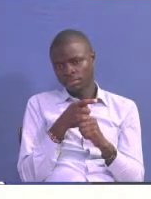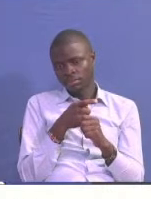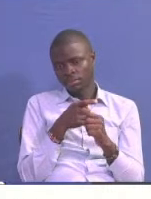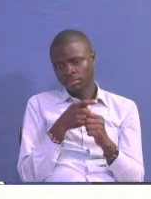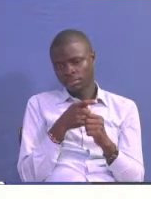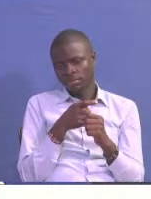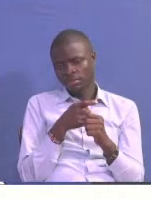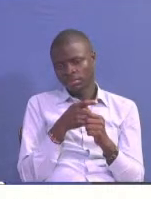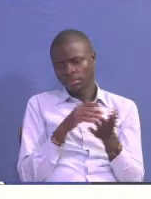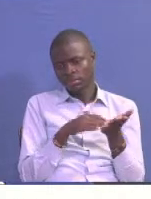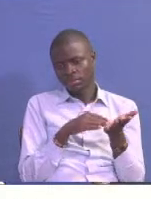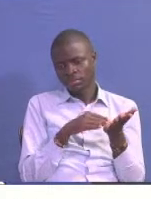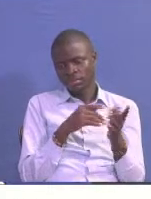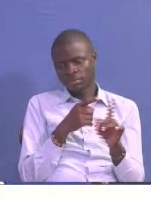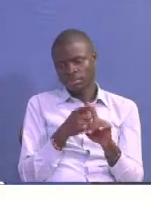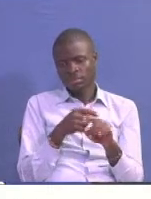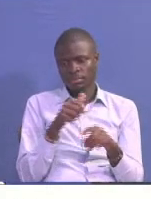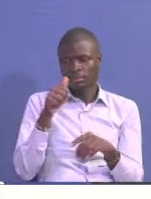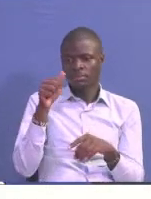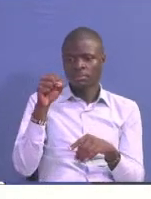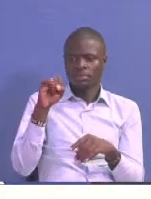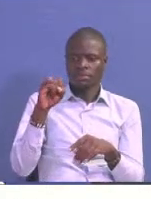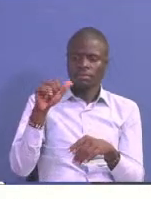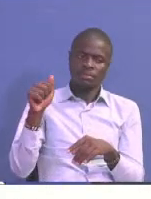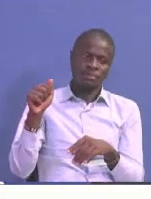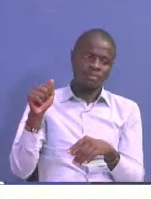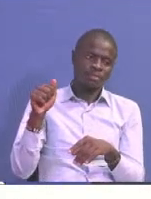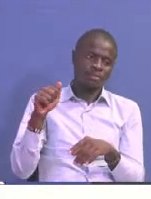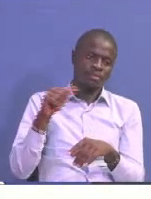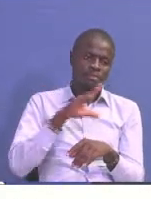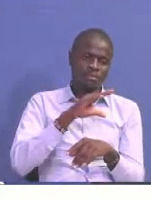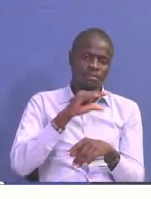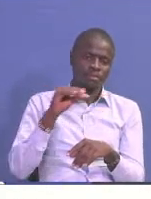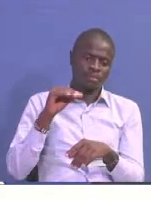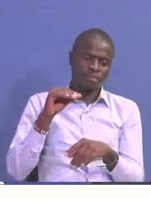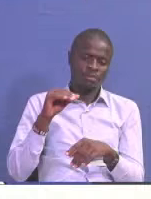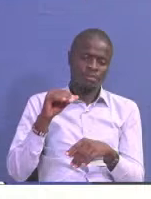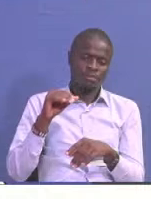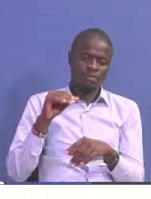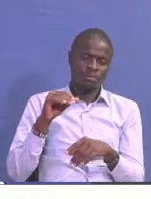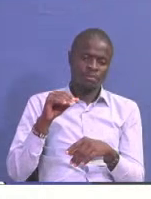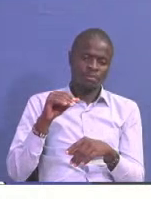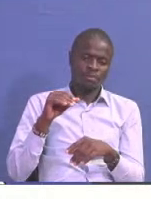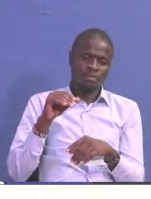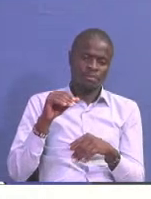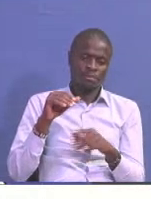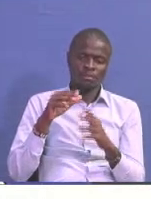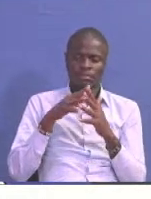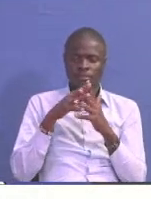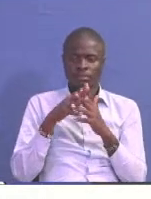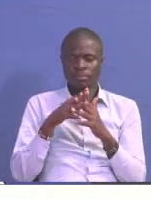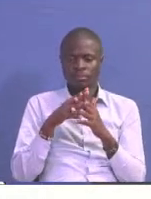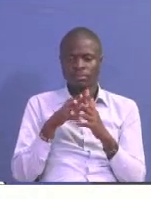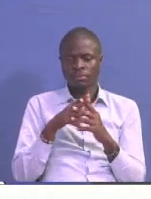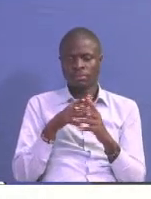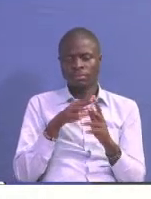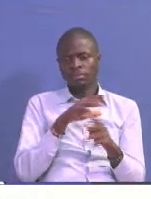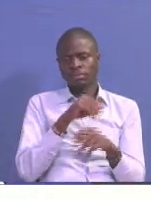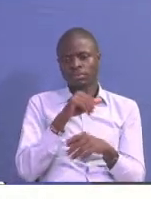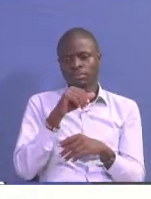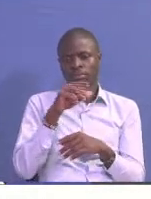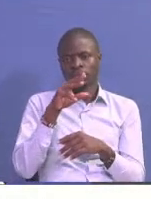basically from Asia and Latin America, Caribbean. They started industrial